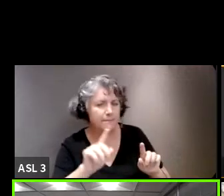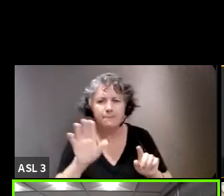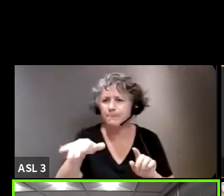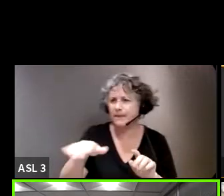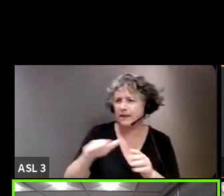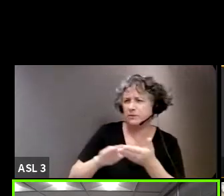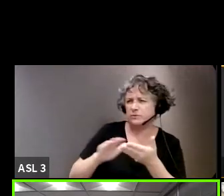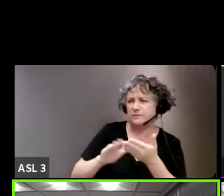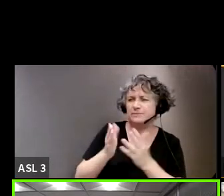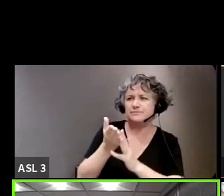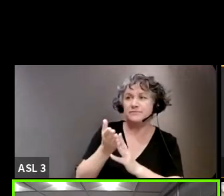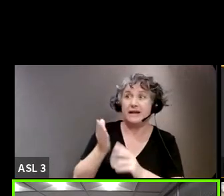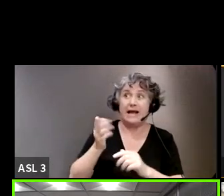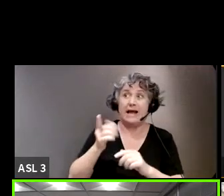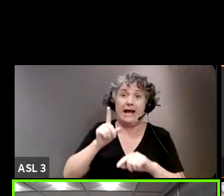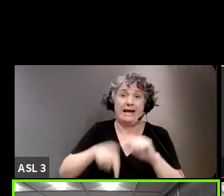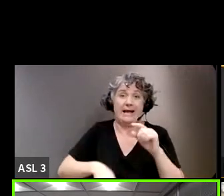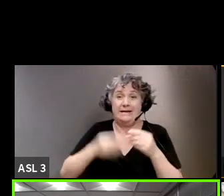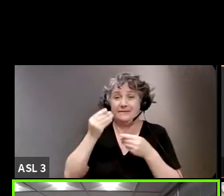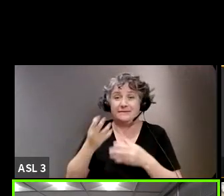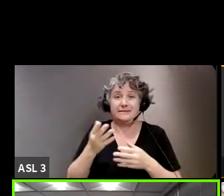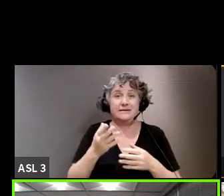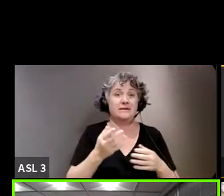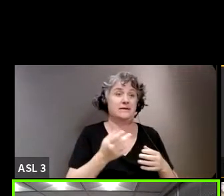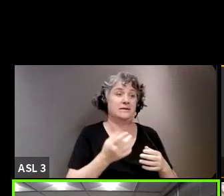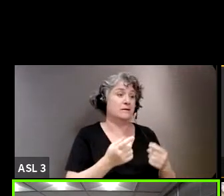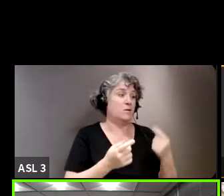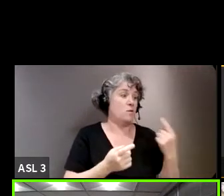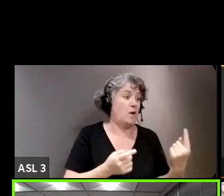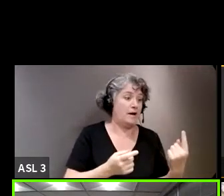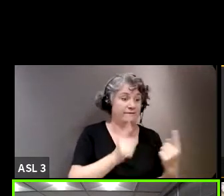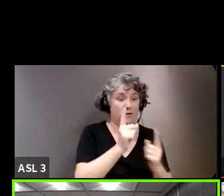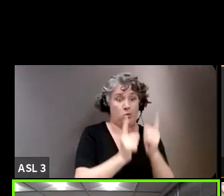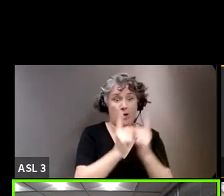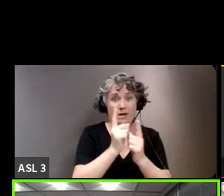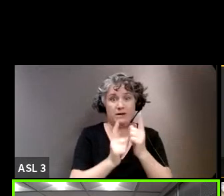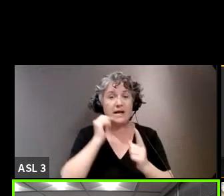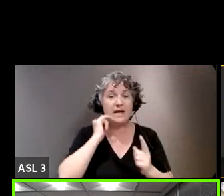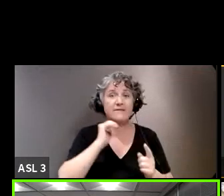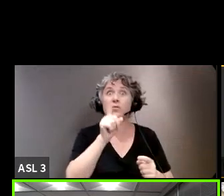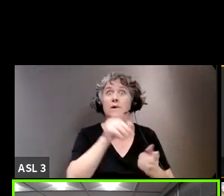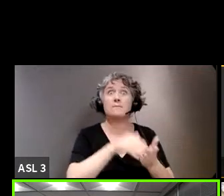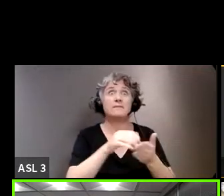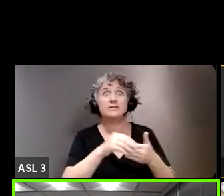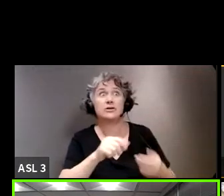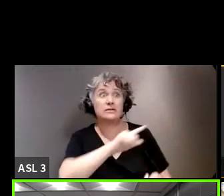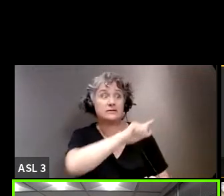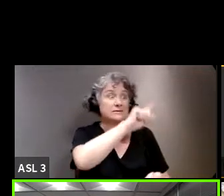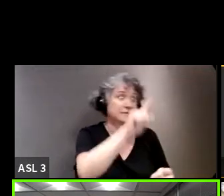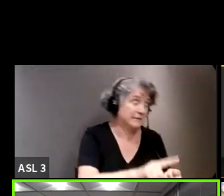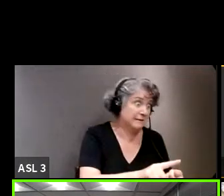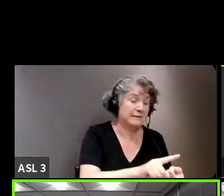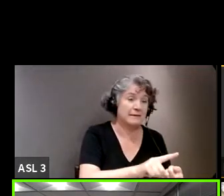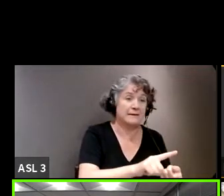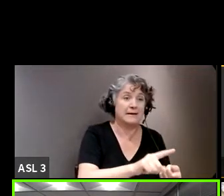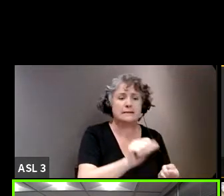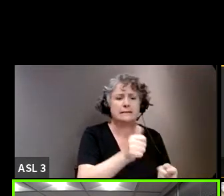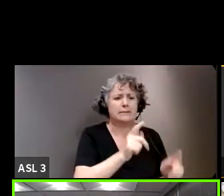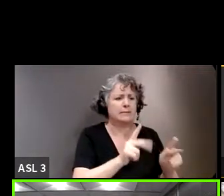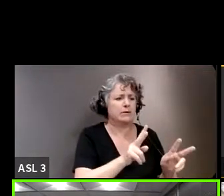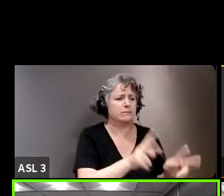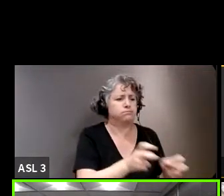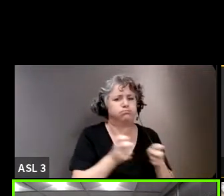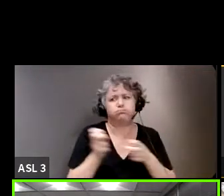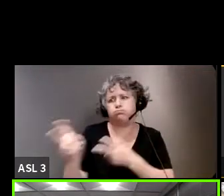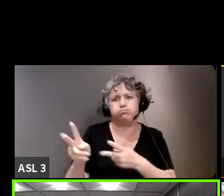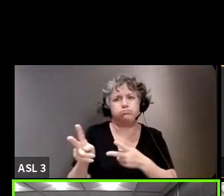sorry i can't tell you that it's a one-for-one equation if we go down by a million dollars i got to take you know 10 people out of guns and